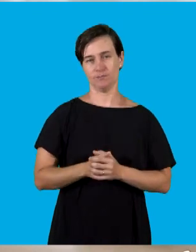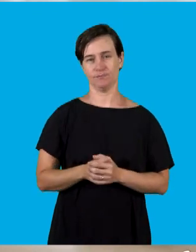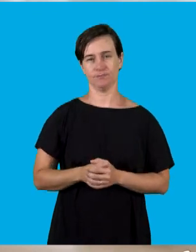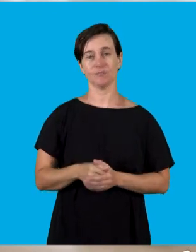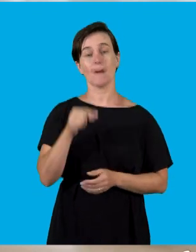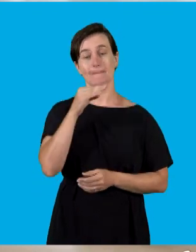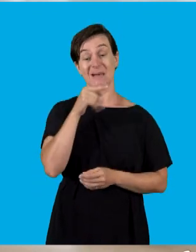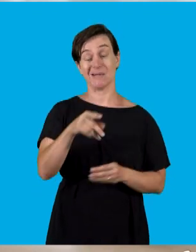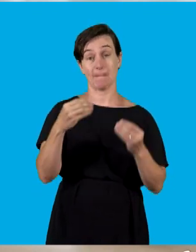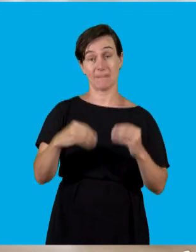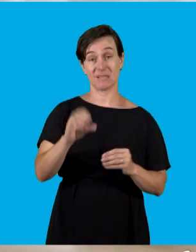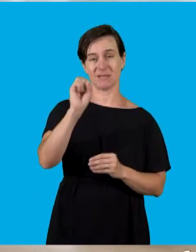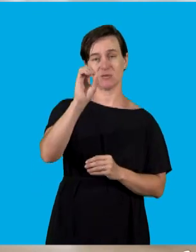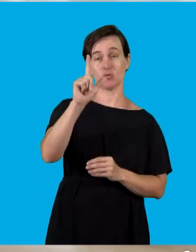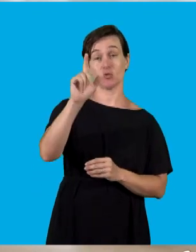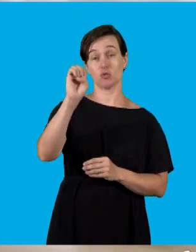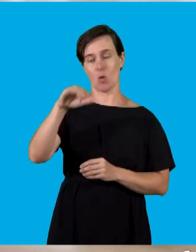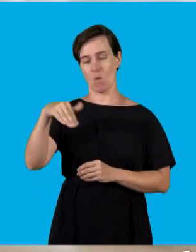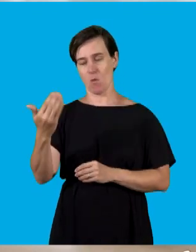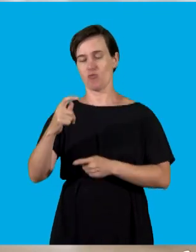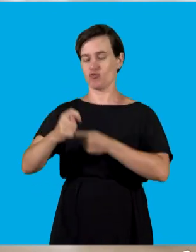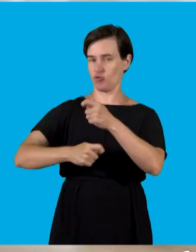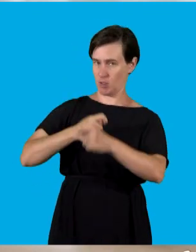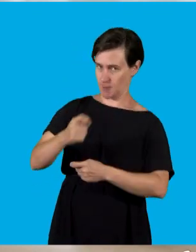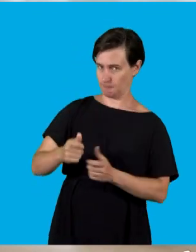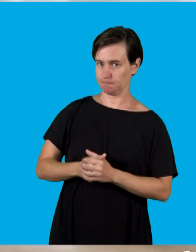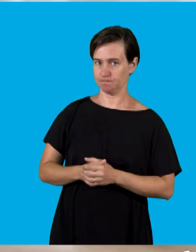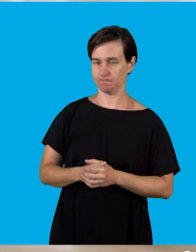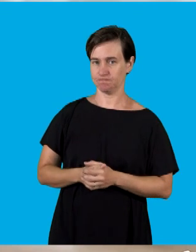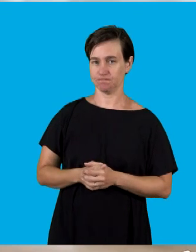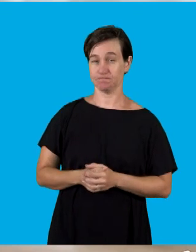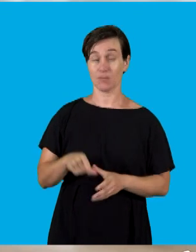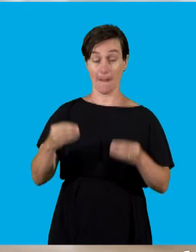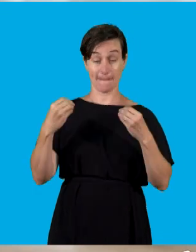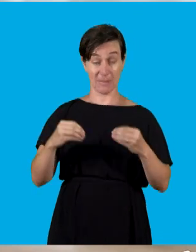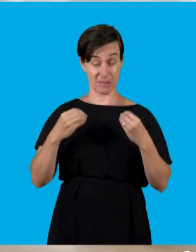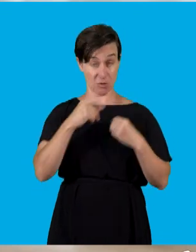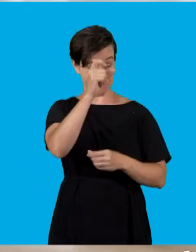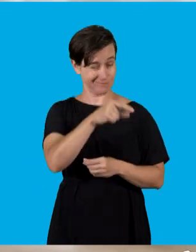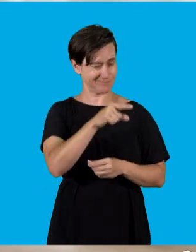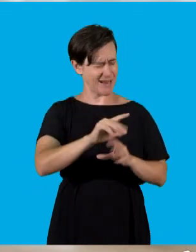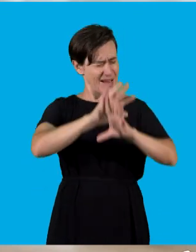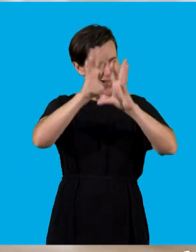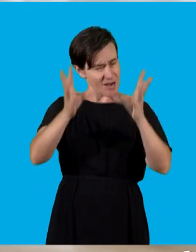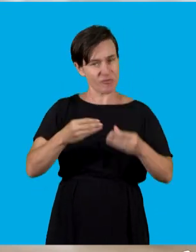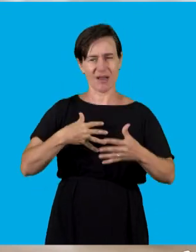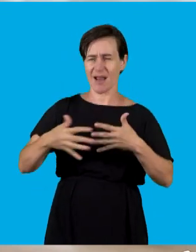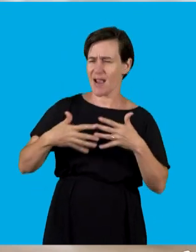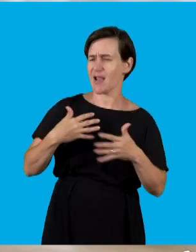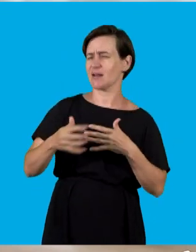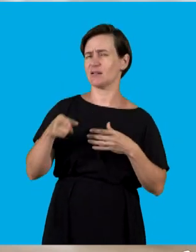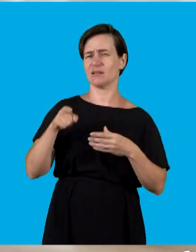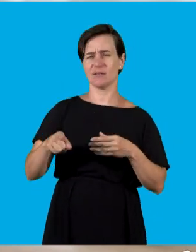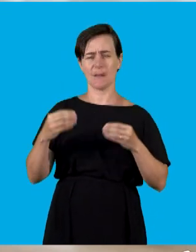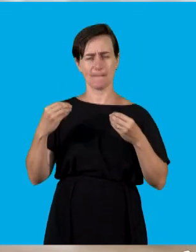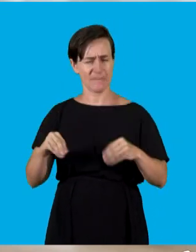business, it's a sole trader. The business owner handles everything, including the activities